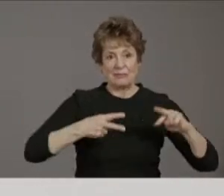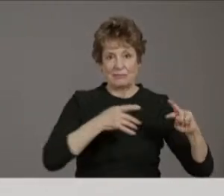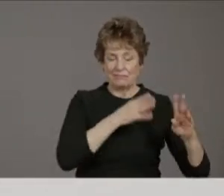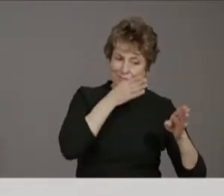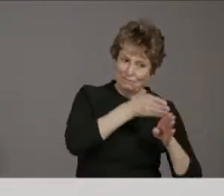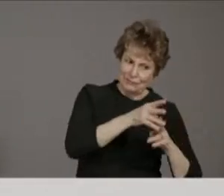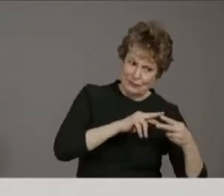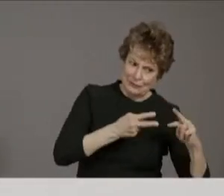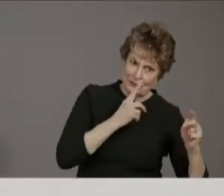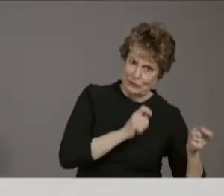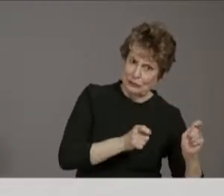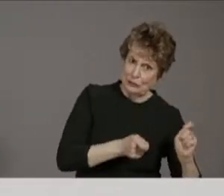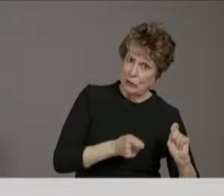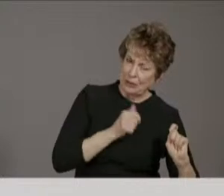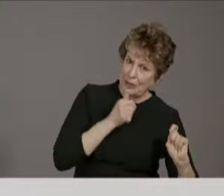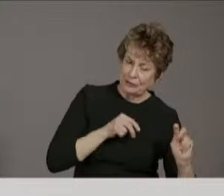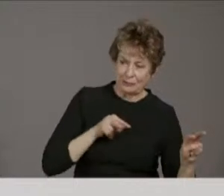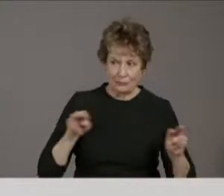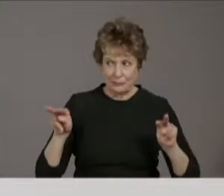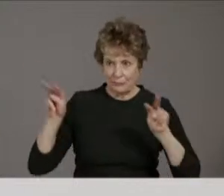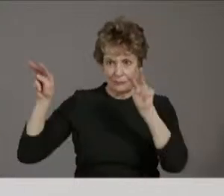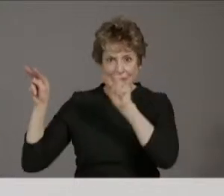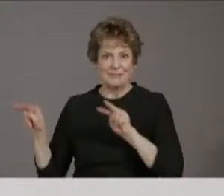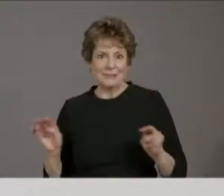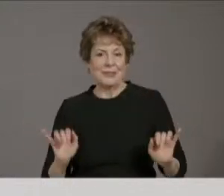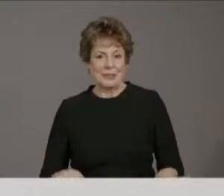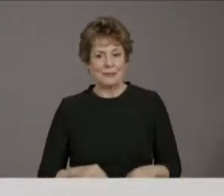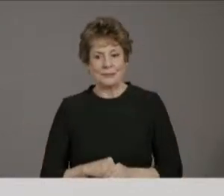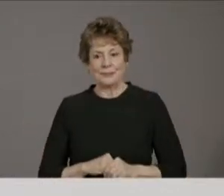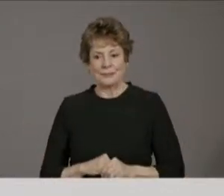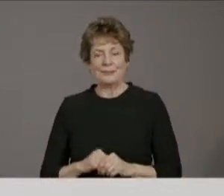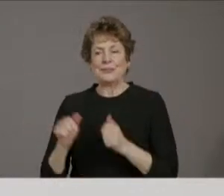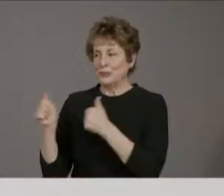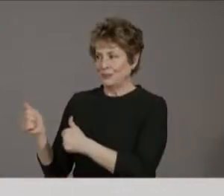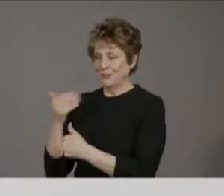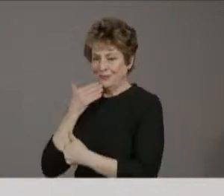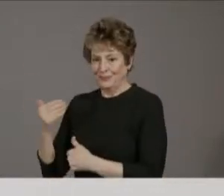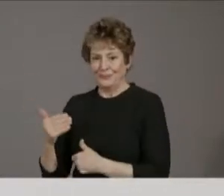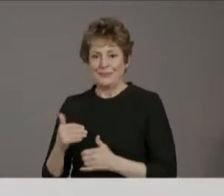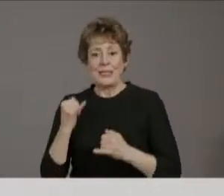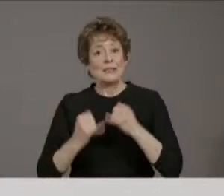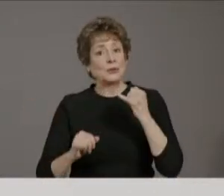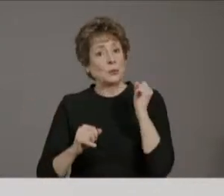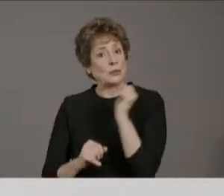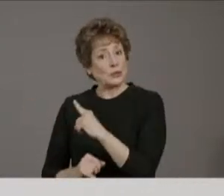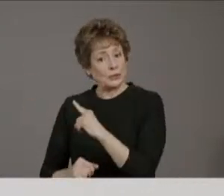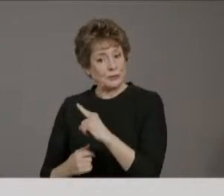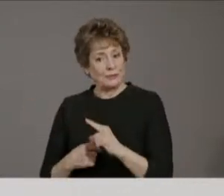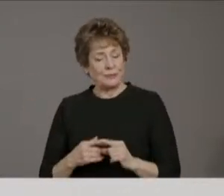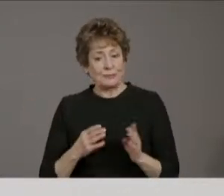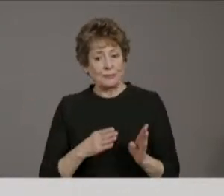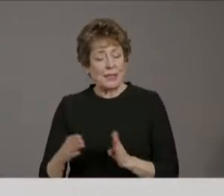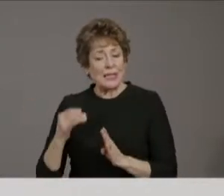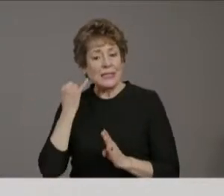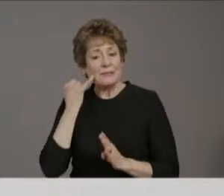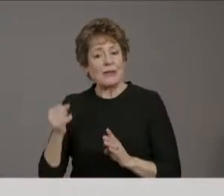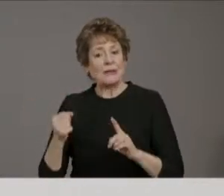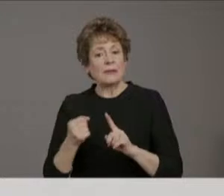Awesome. And then my last question for you is there a plan if this variant becomes a more prominent strain of the